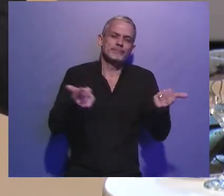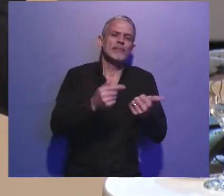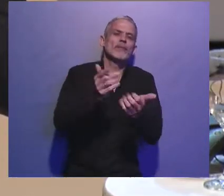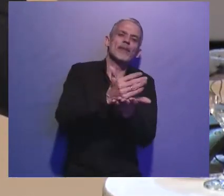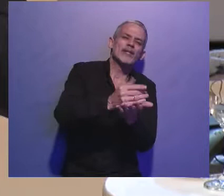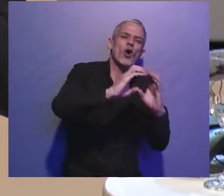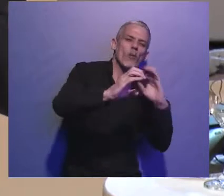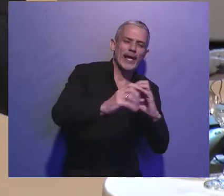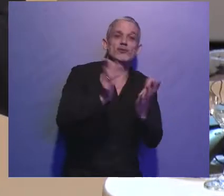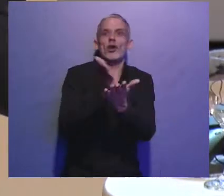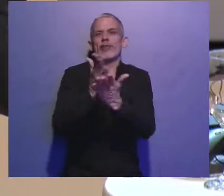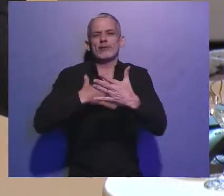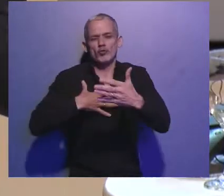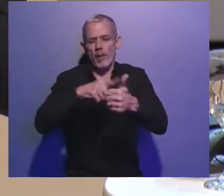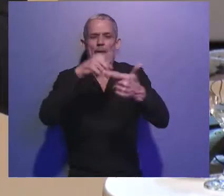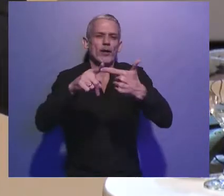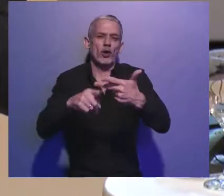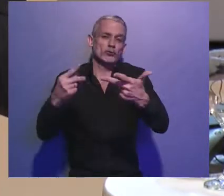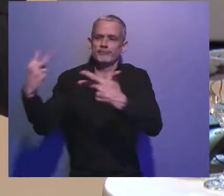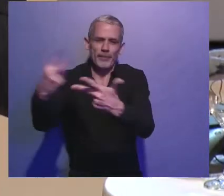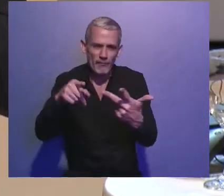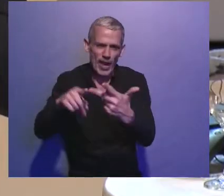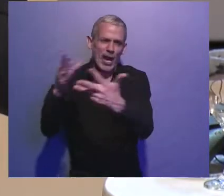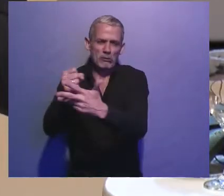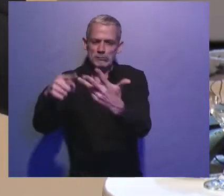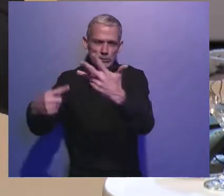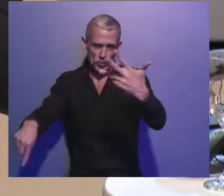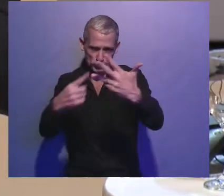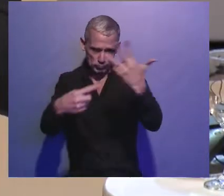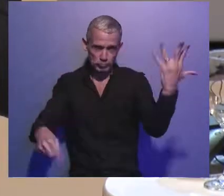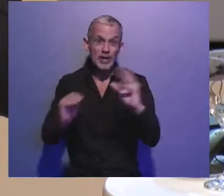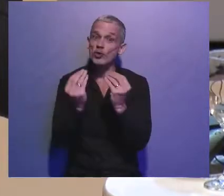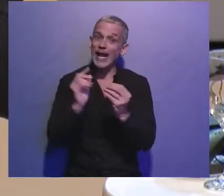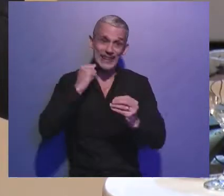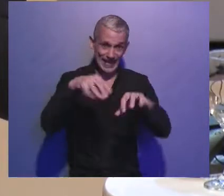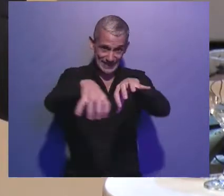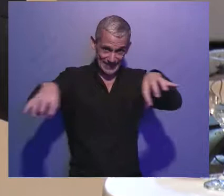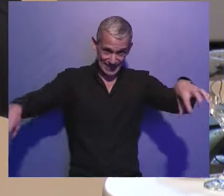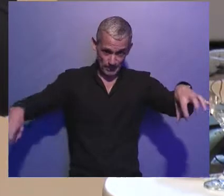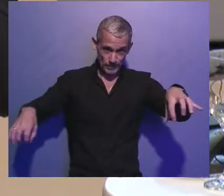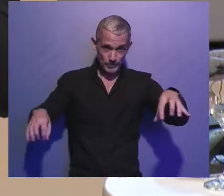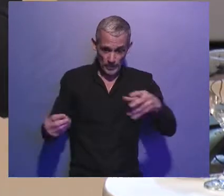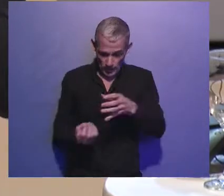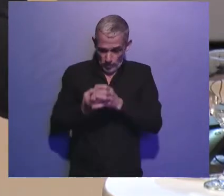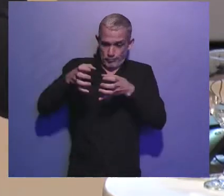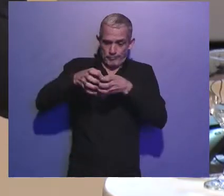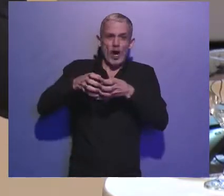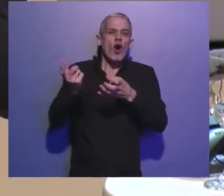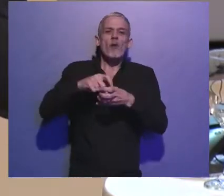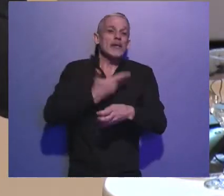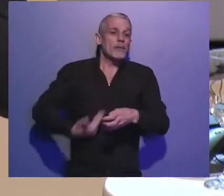Regional Prefectures, Transportation, among others. And it is presided by the International Relations